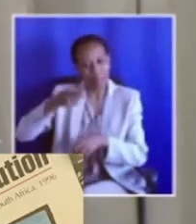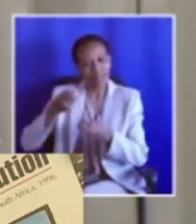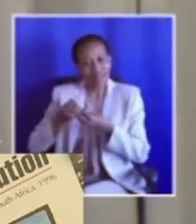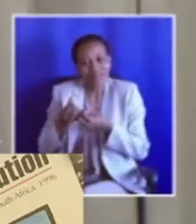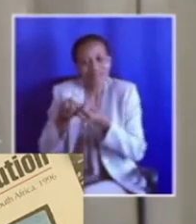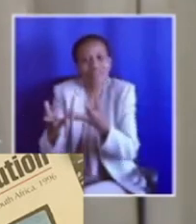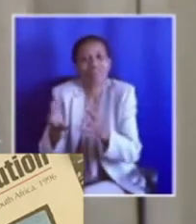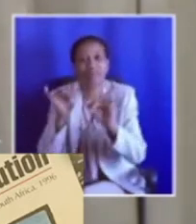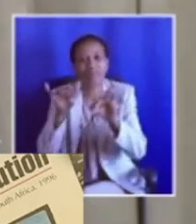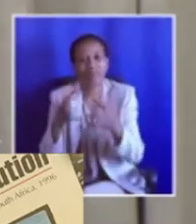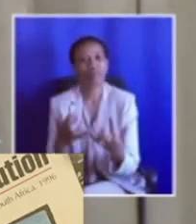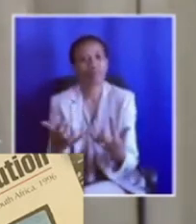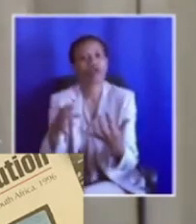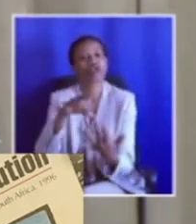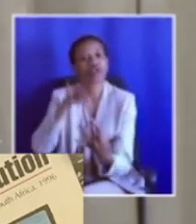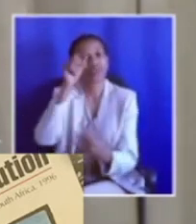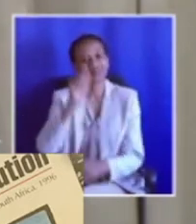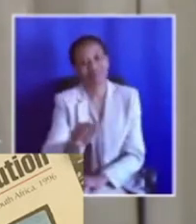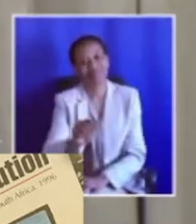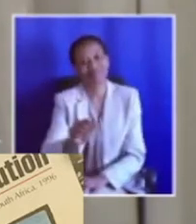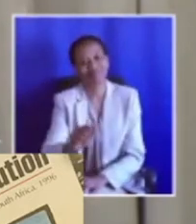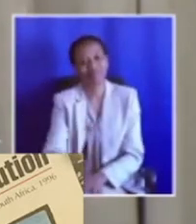choice and do not take that away from them.